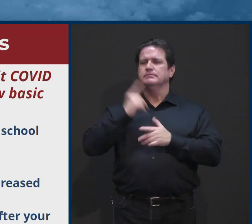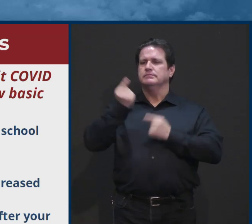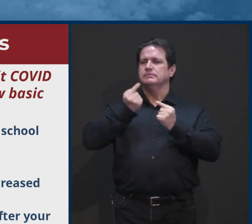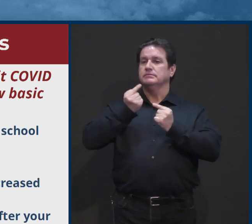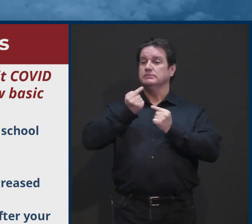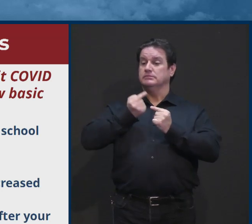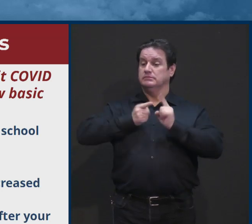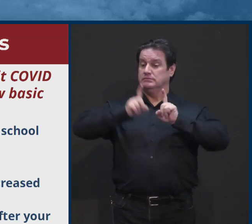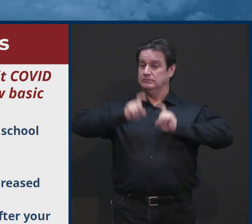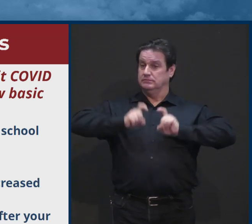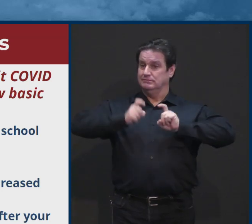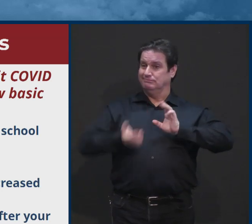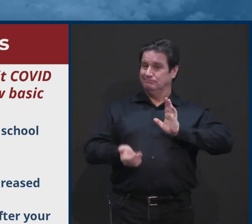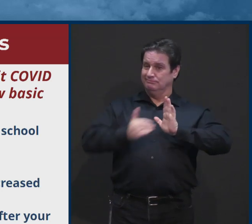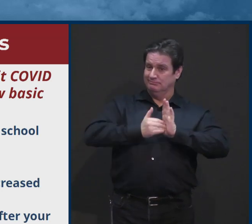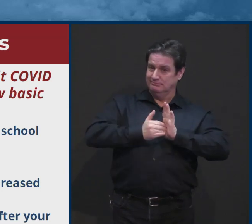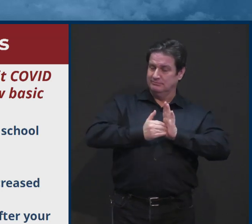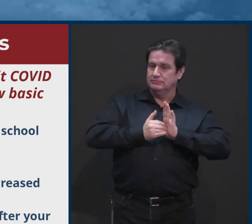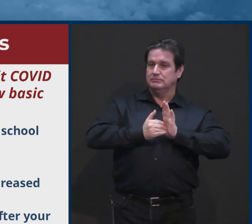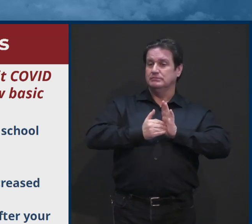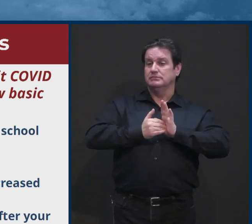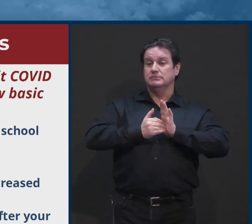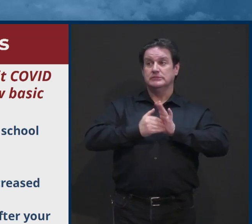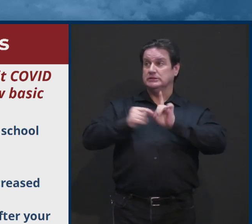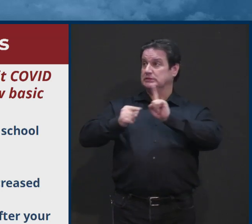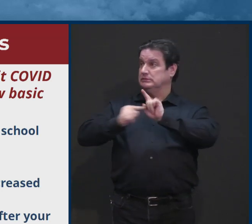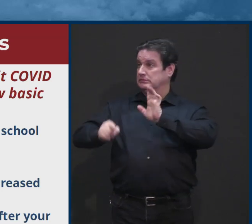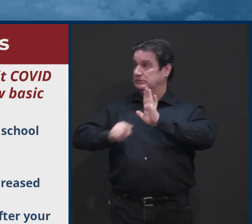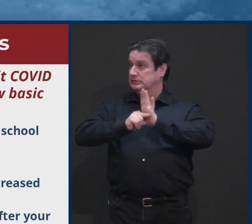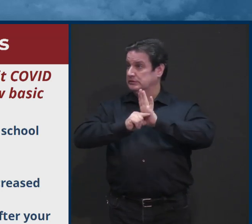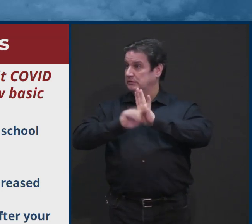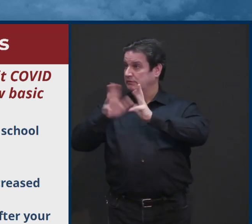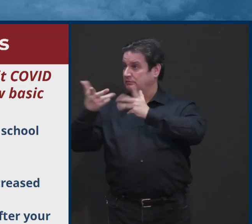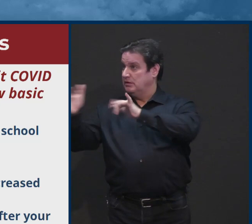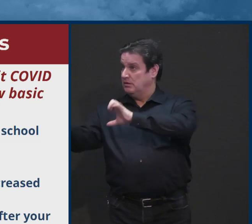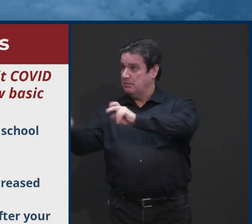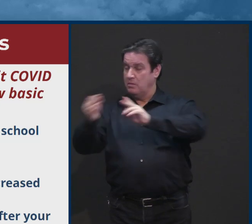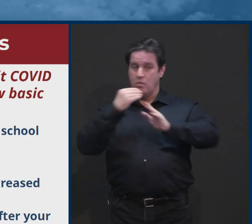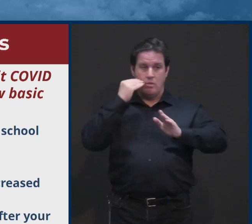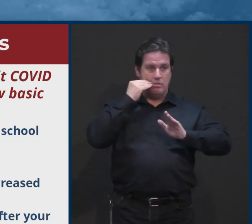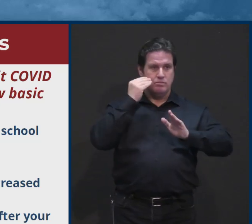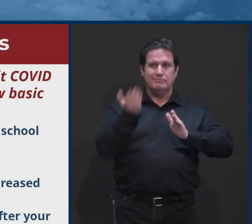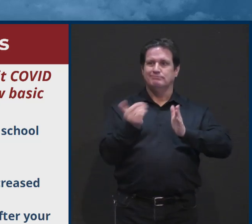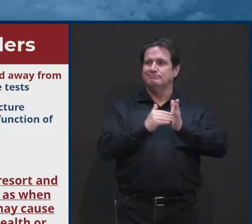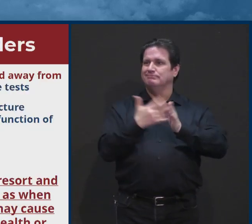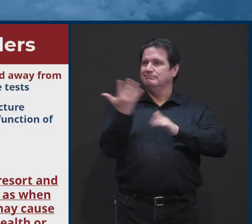getting tested again about 5 days or so after your arrival home.